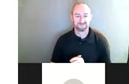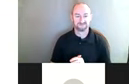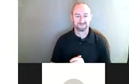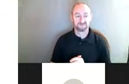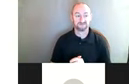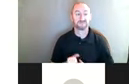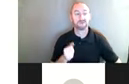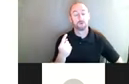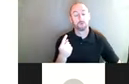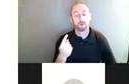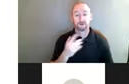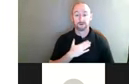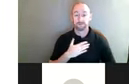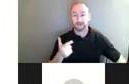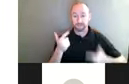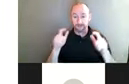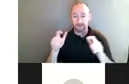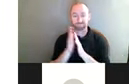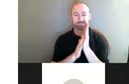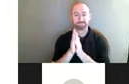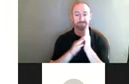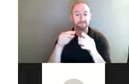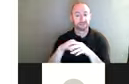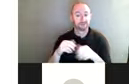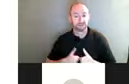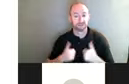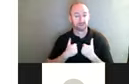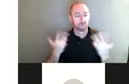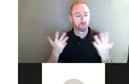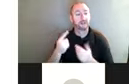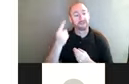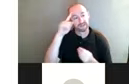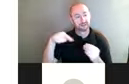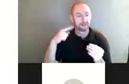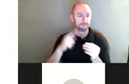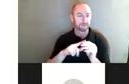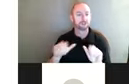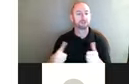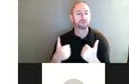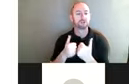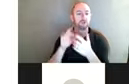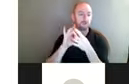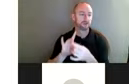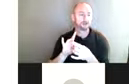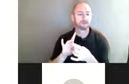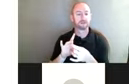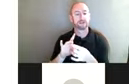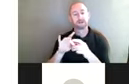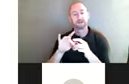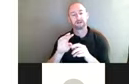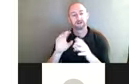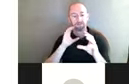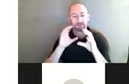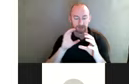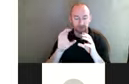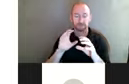So one of my big passions in life is thinking about the challenges that come up with analyzing, exploring, and communicating